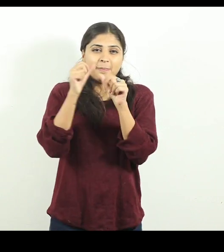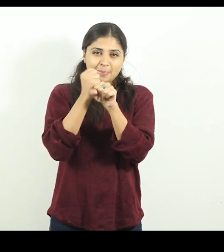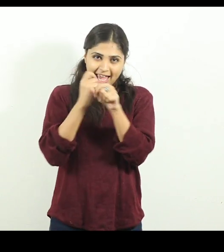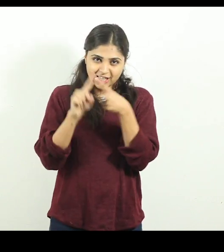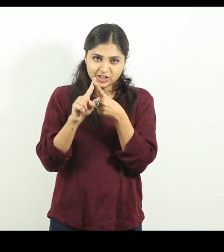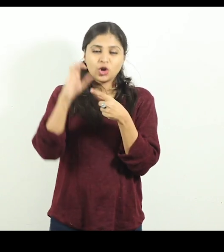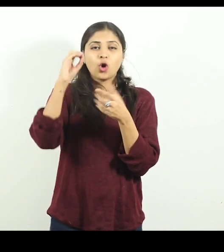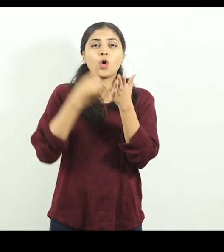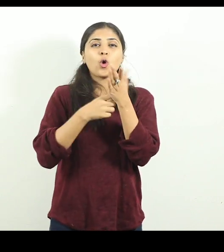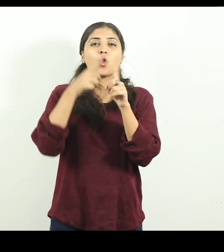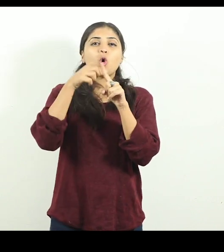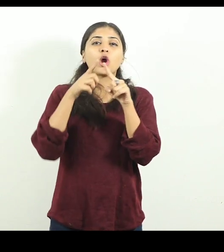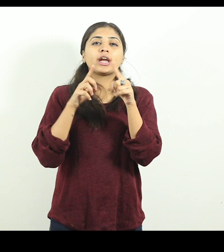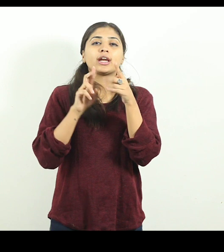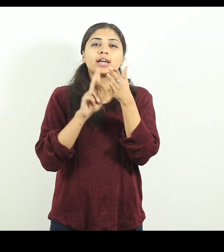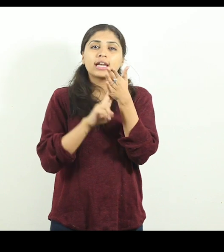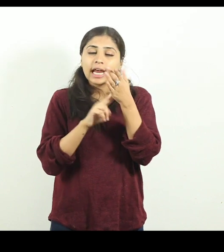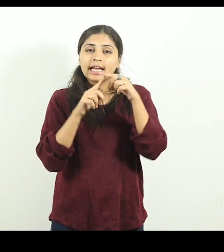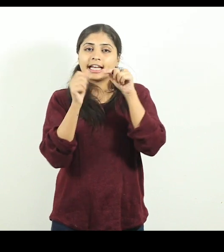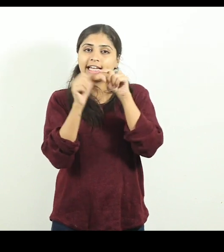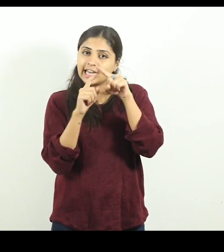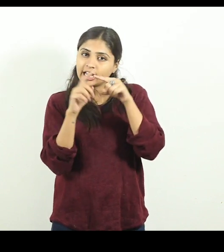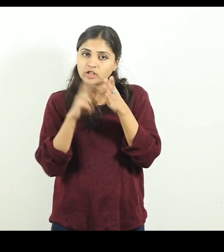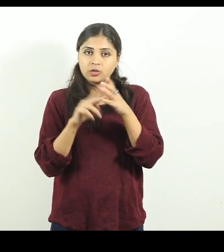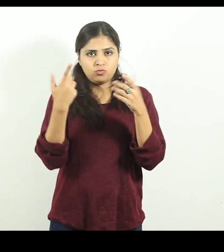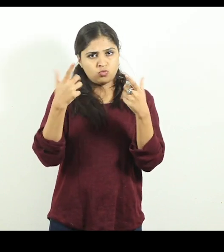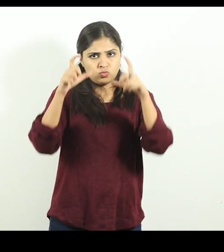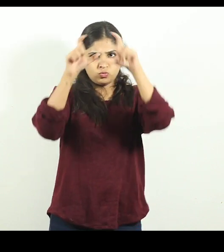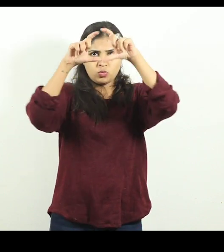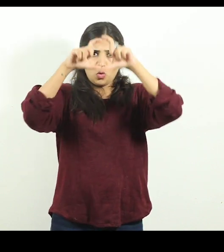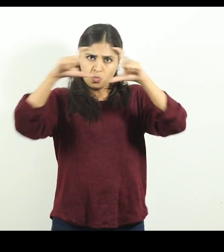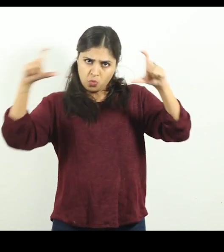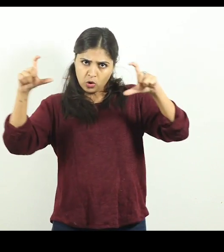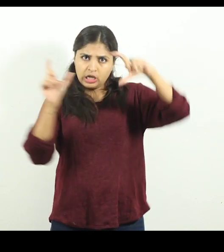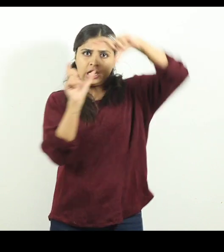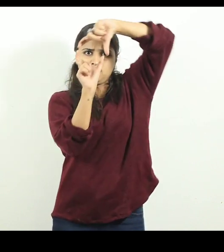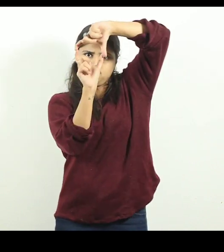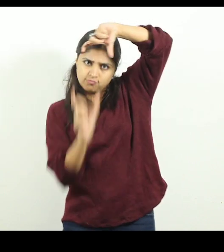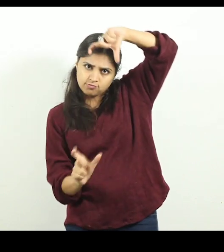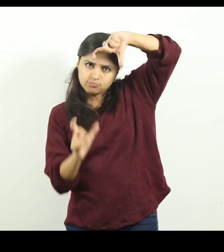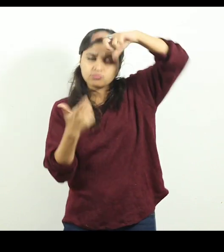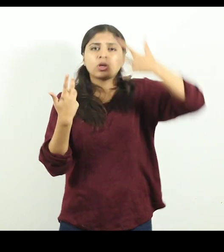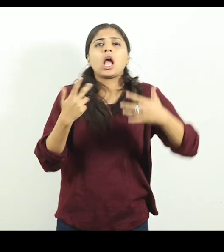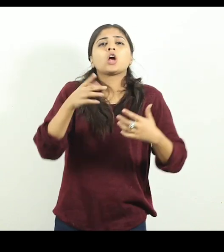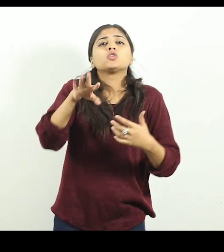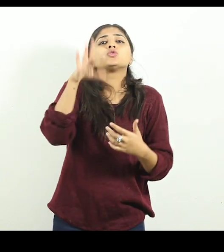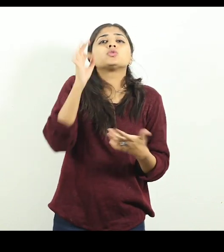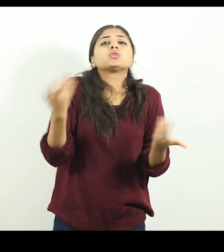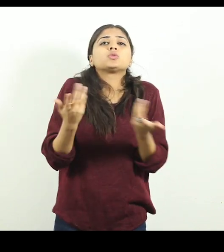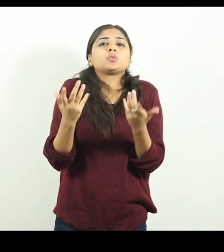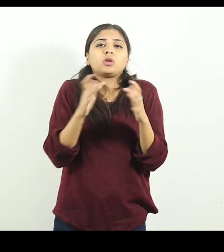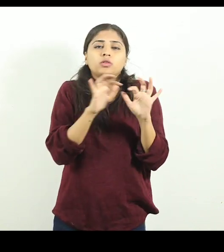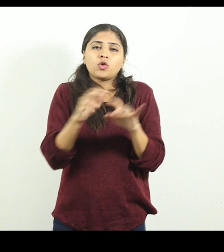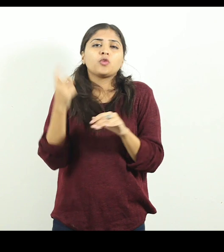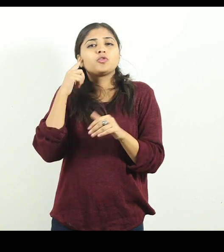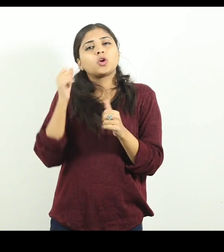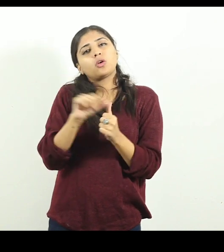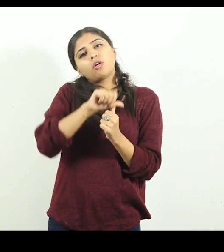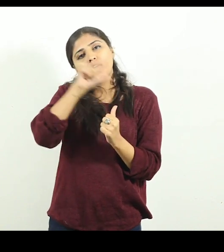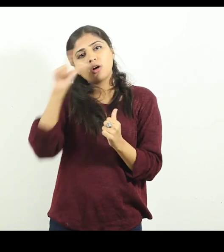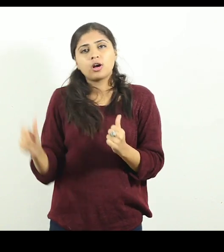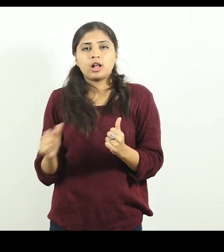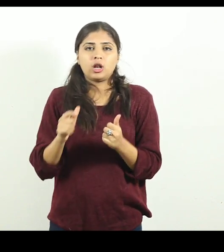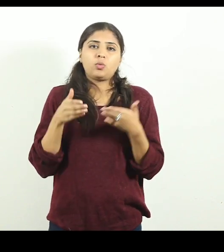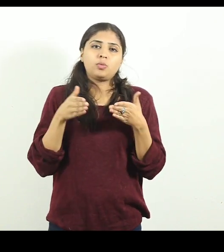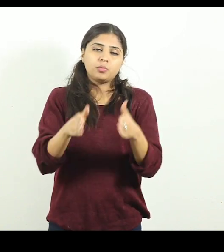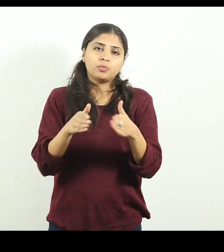Page orientation. You can choose either portrait, that is vertical, or landscape, which is horizontal orientation